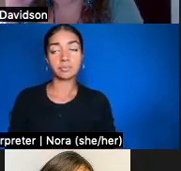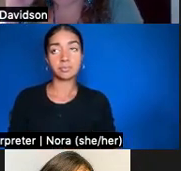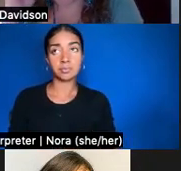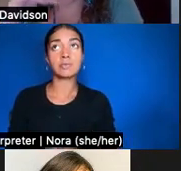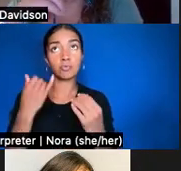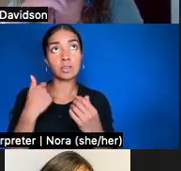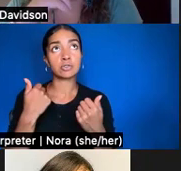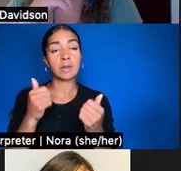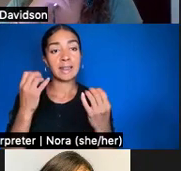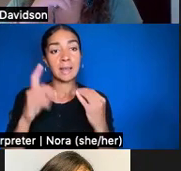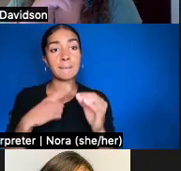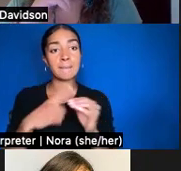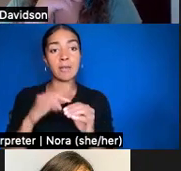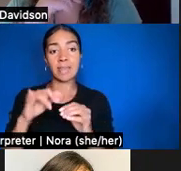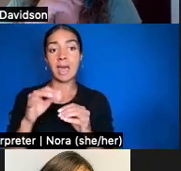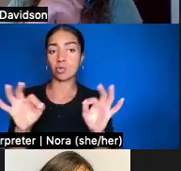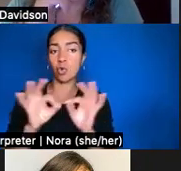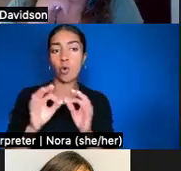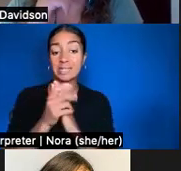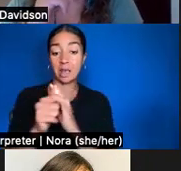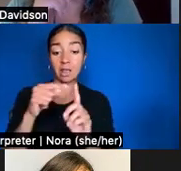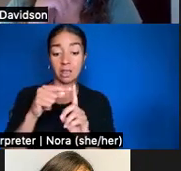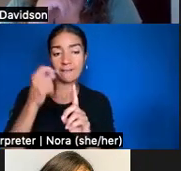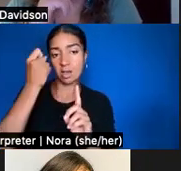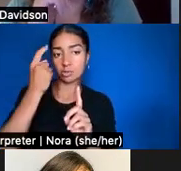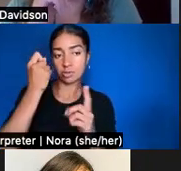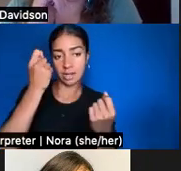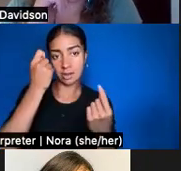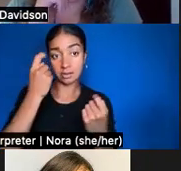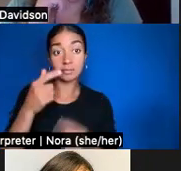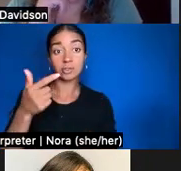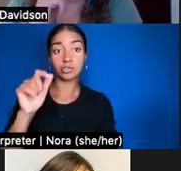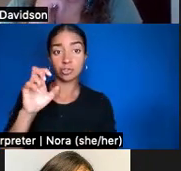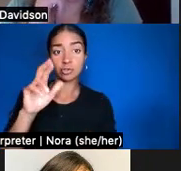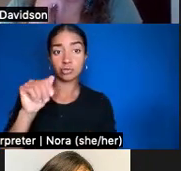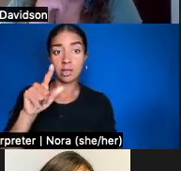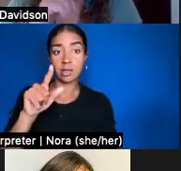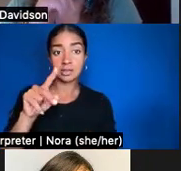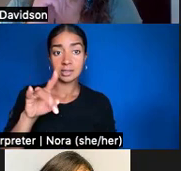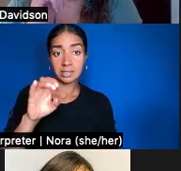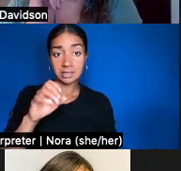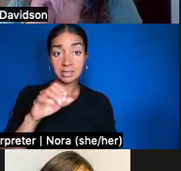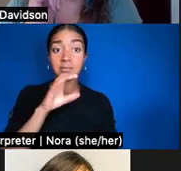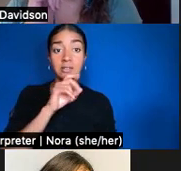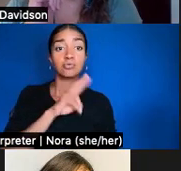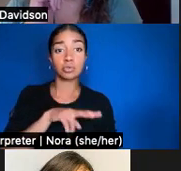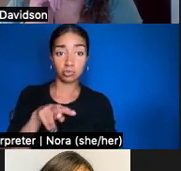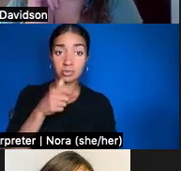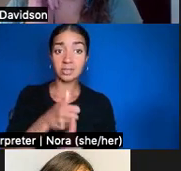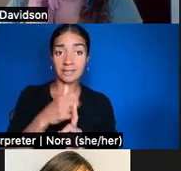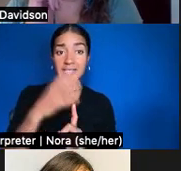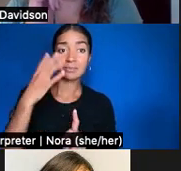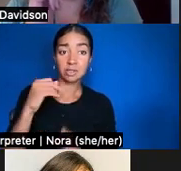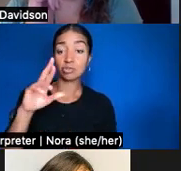of understanding, and Geraldine, age 22, was raped by a serial rapist. The U.S. Attorney's